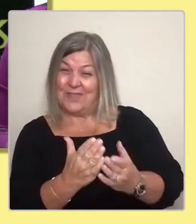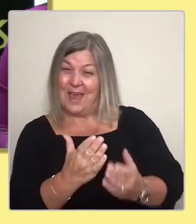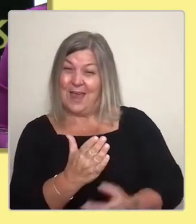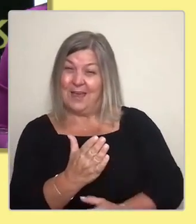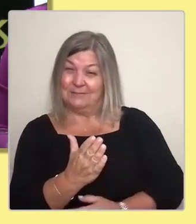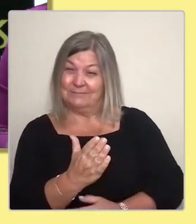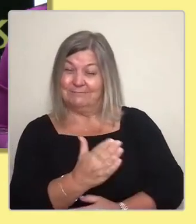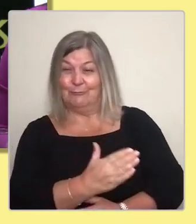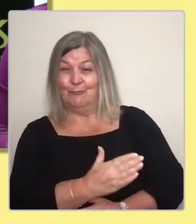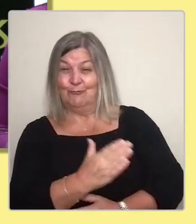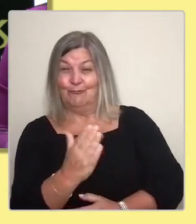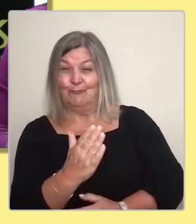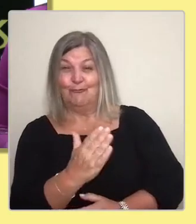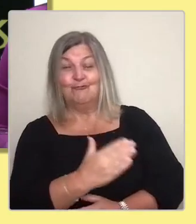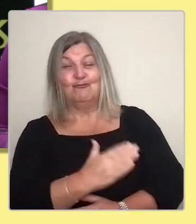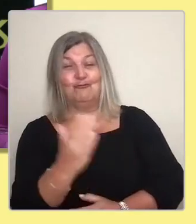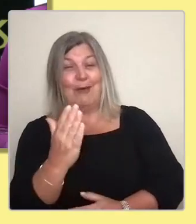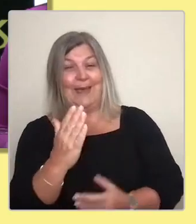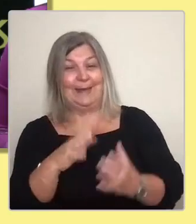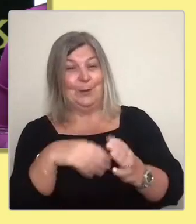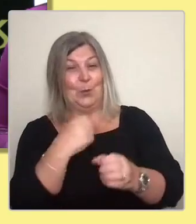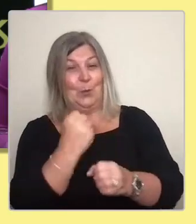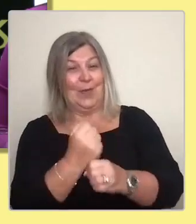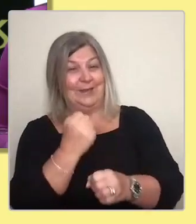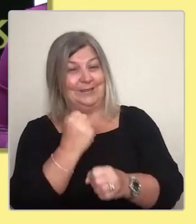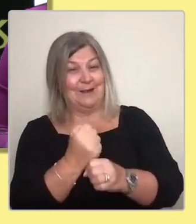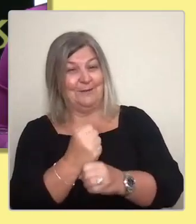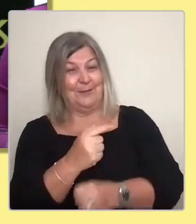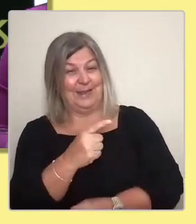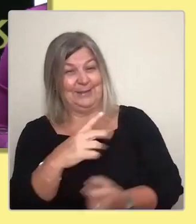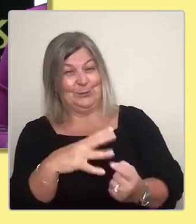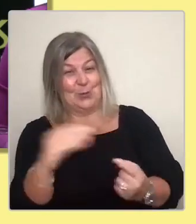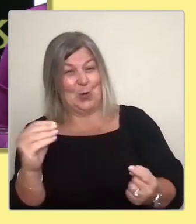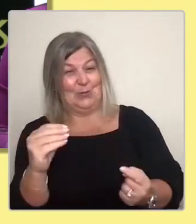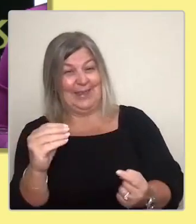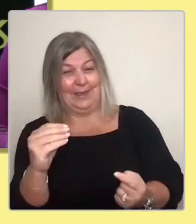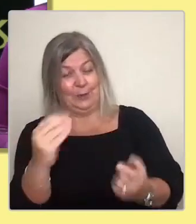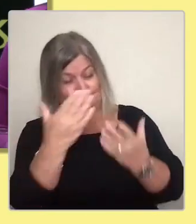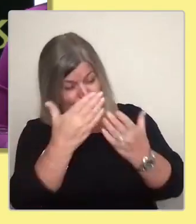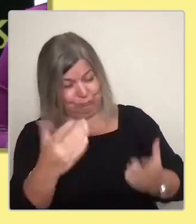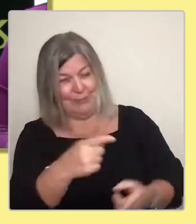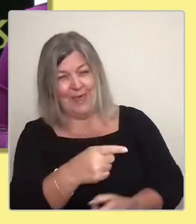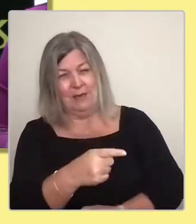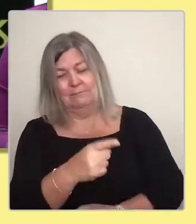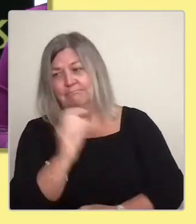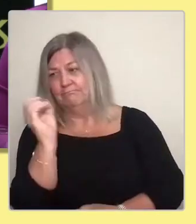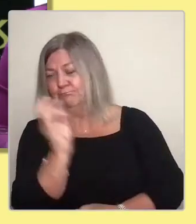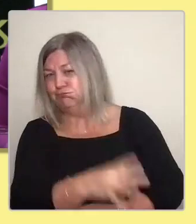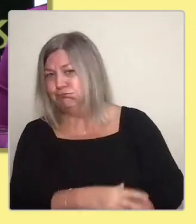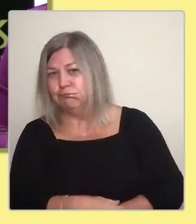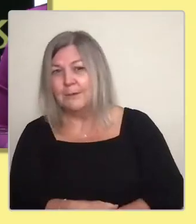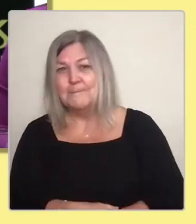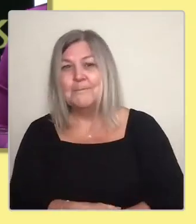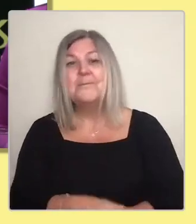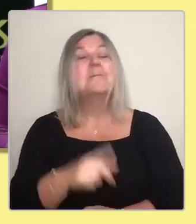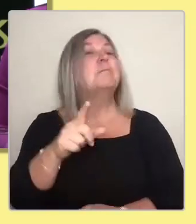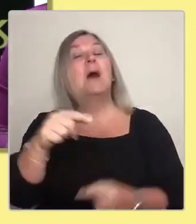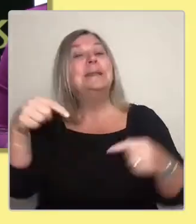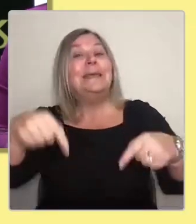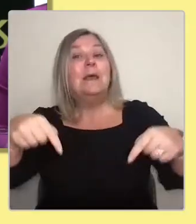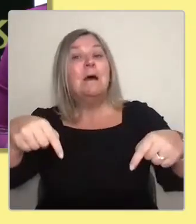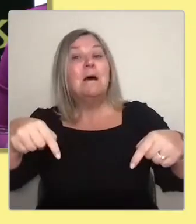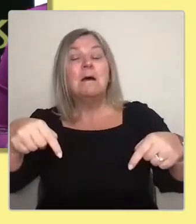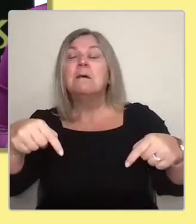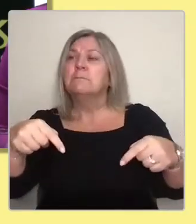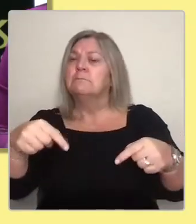things. Yes, you're absolutely right. We make the case passionately, all of us in this auditorium make the case passionately for